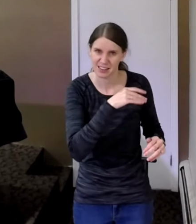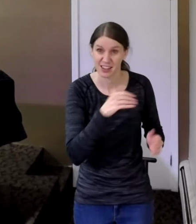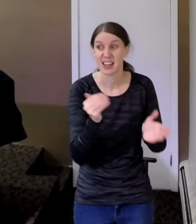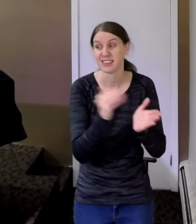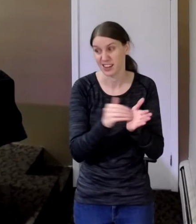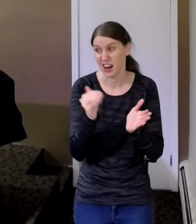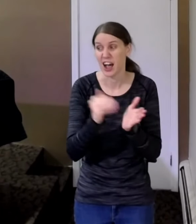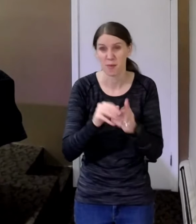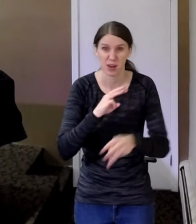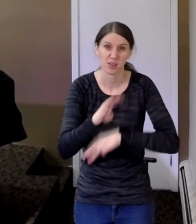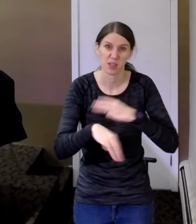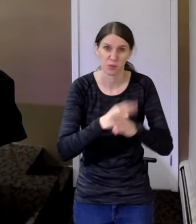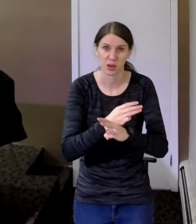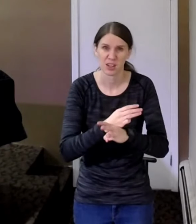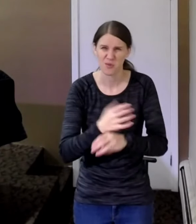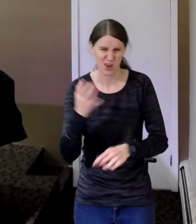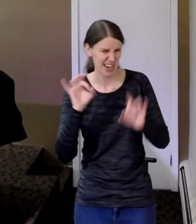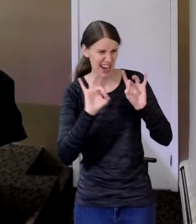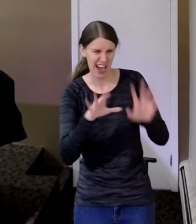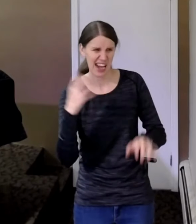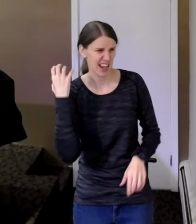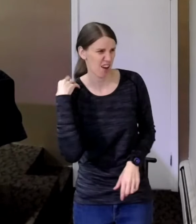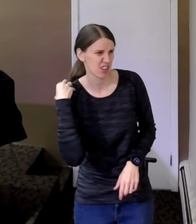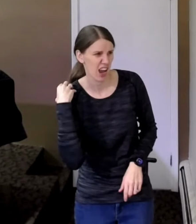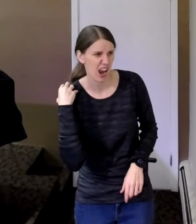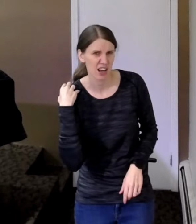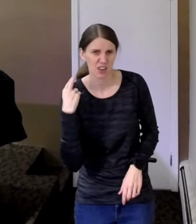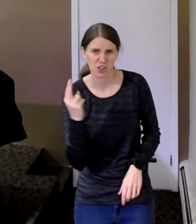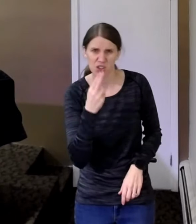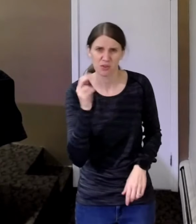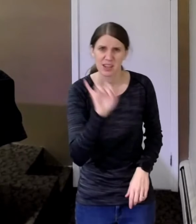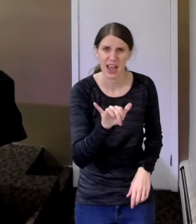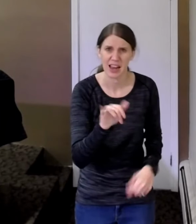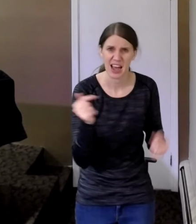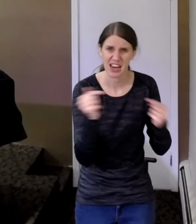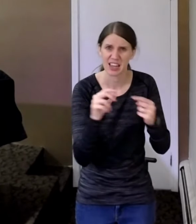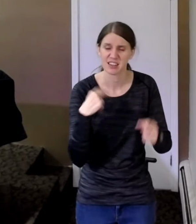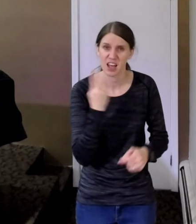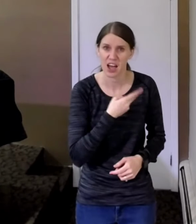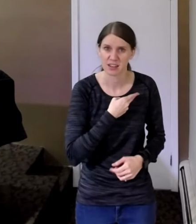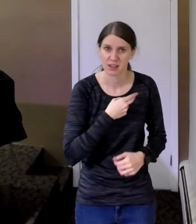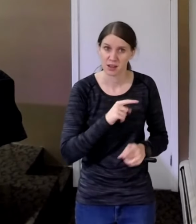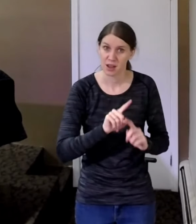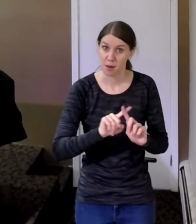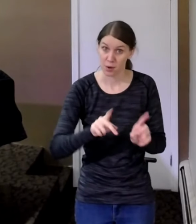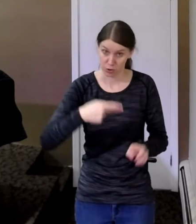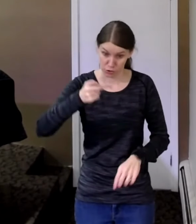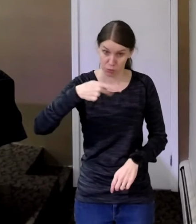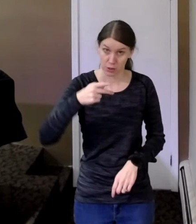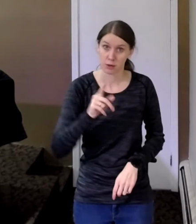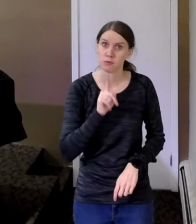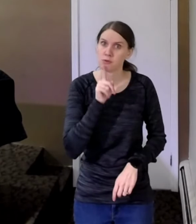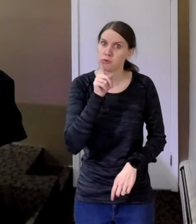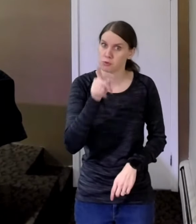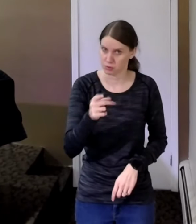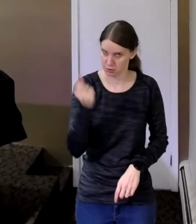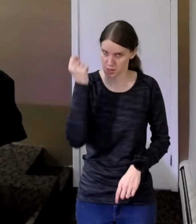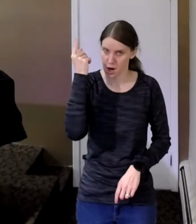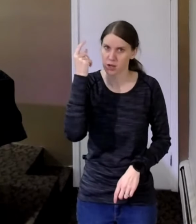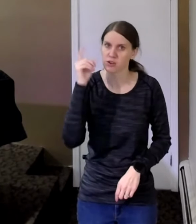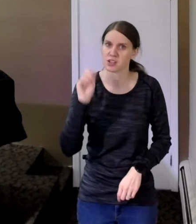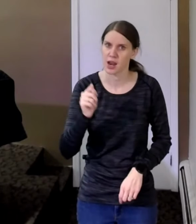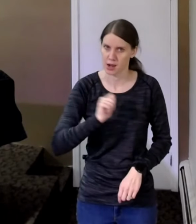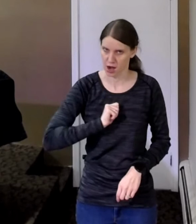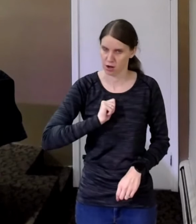we hate it out there. And then when we really come to understand who we are and what we're saying and what